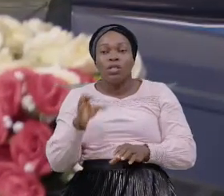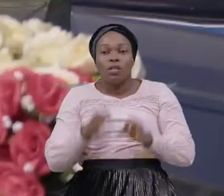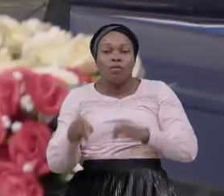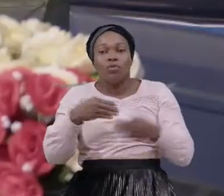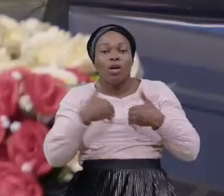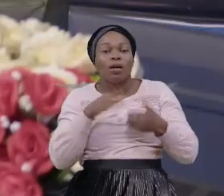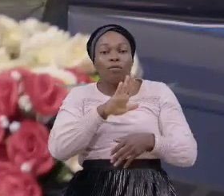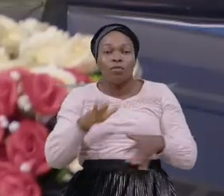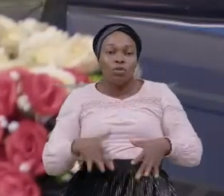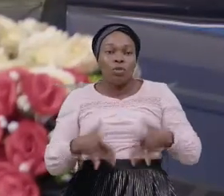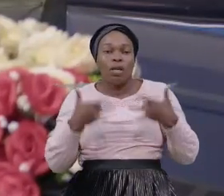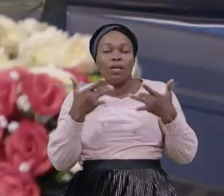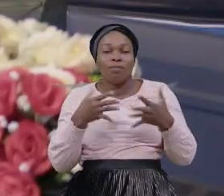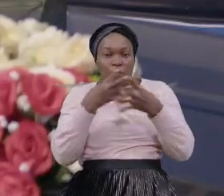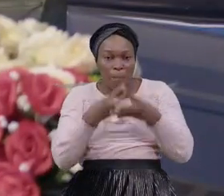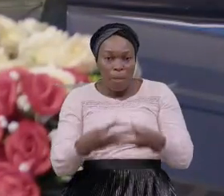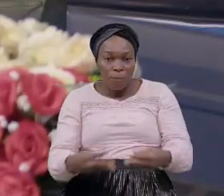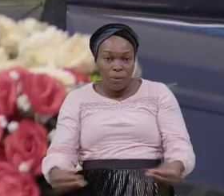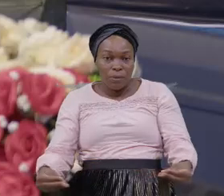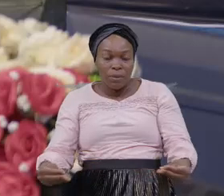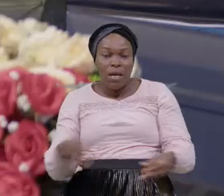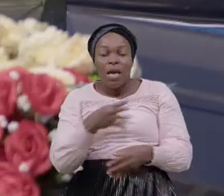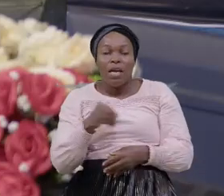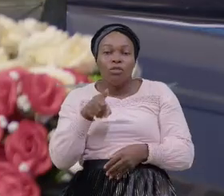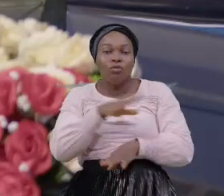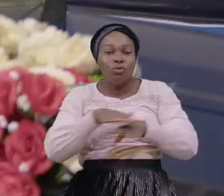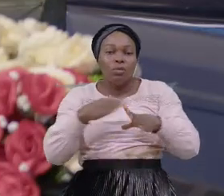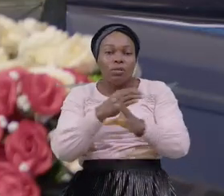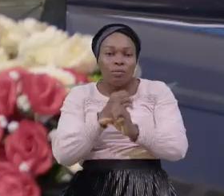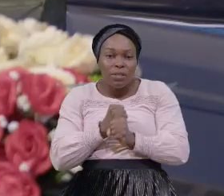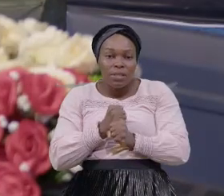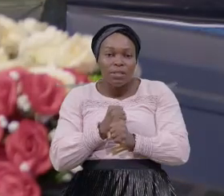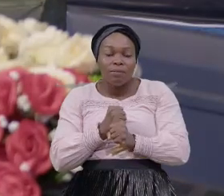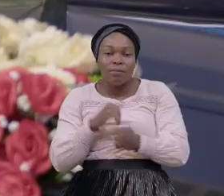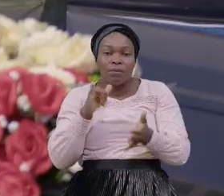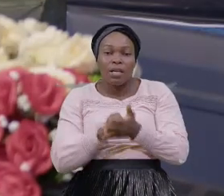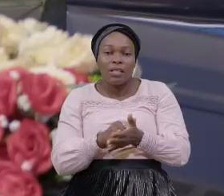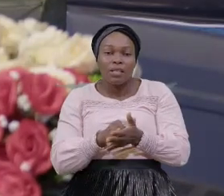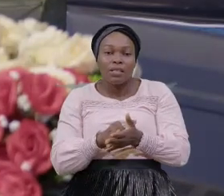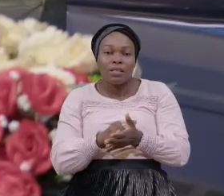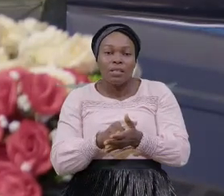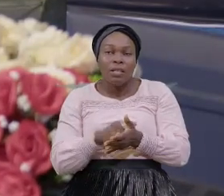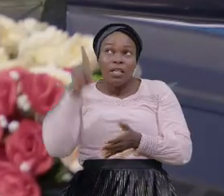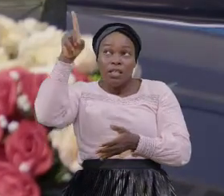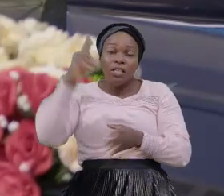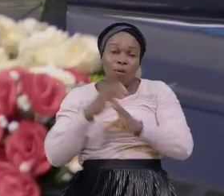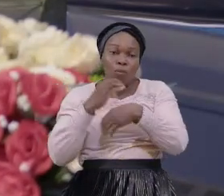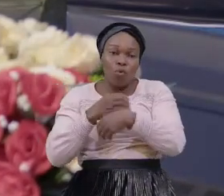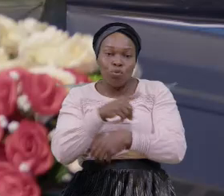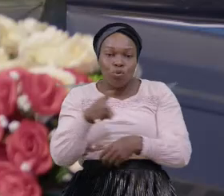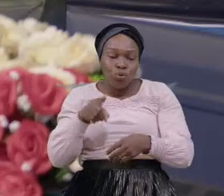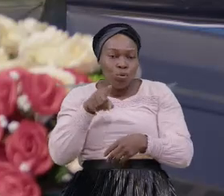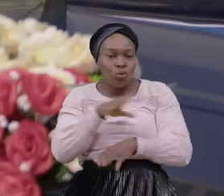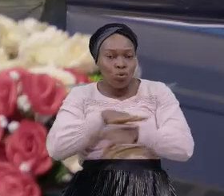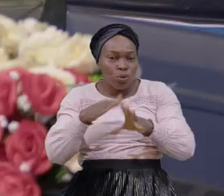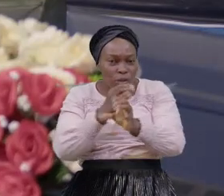you're melted and you don't receive that. It's molding you, you don't receive that. It's